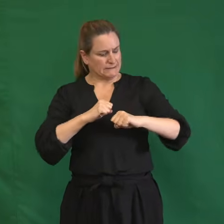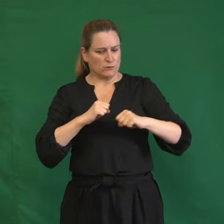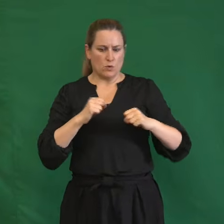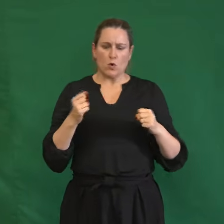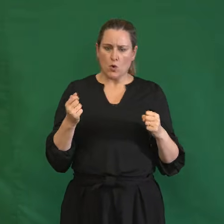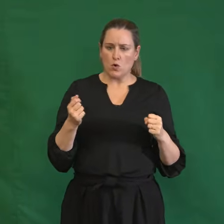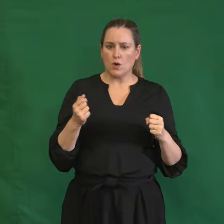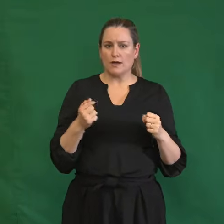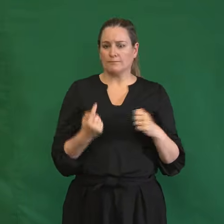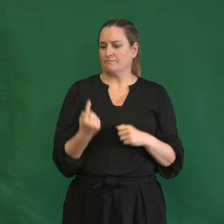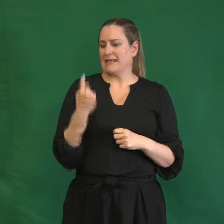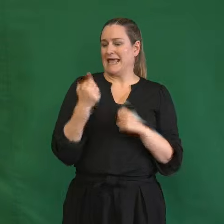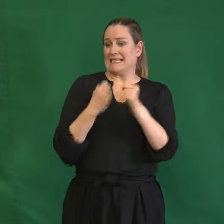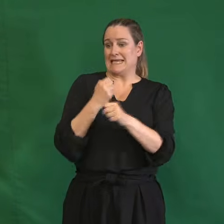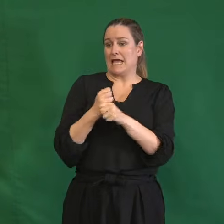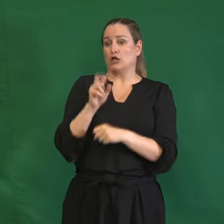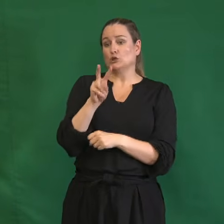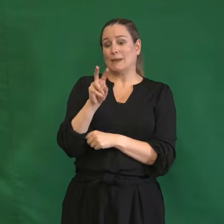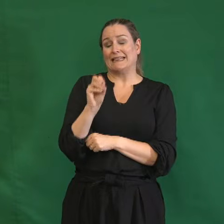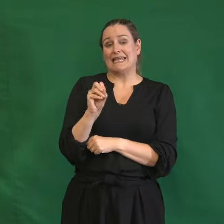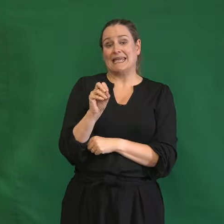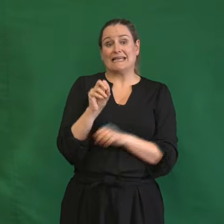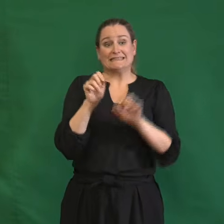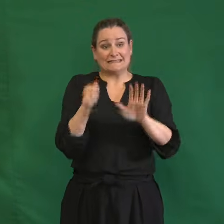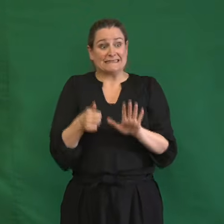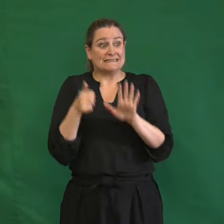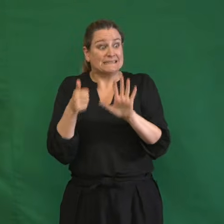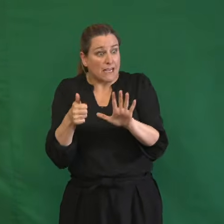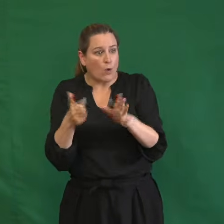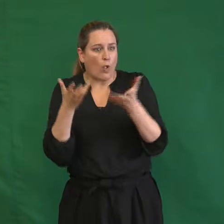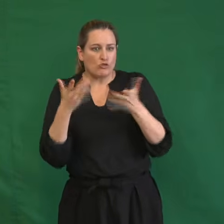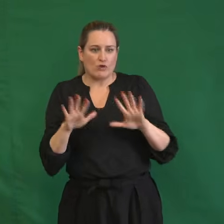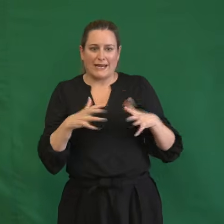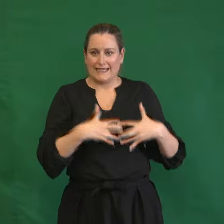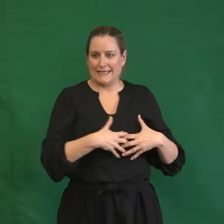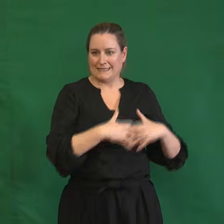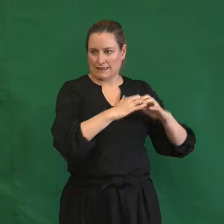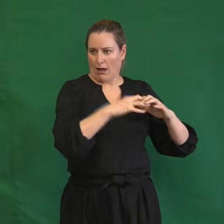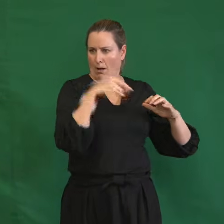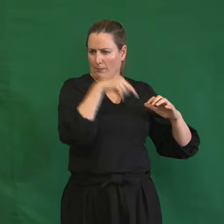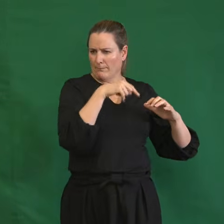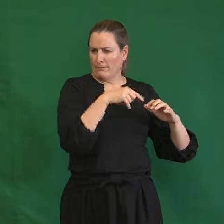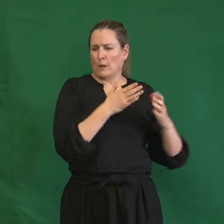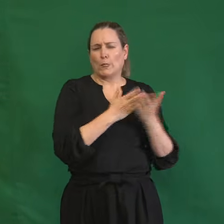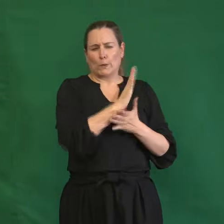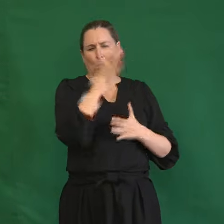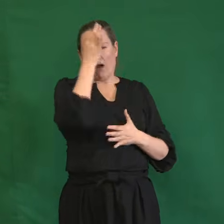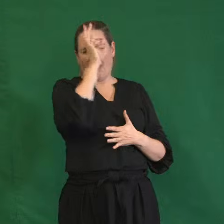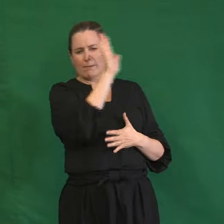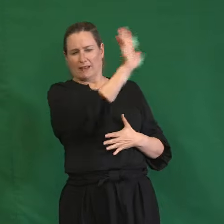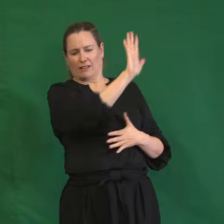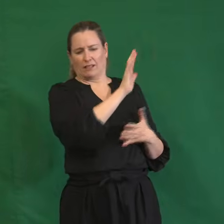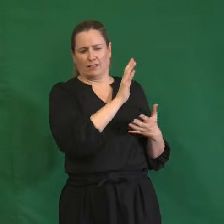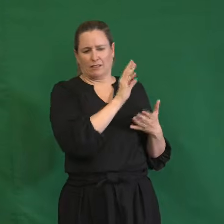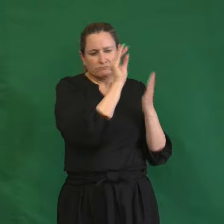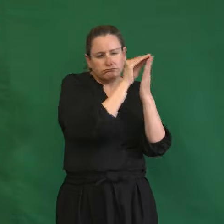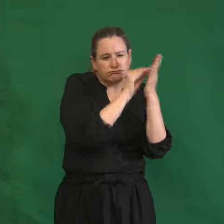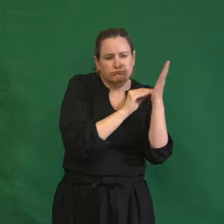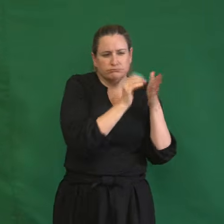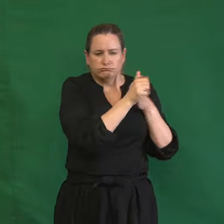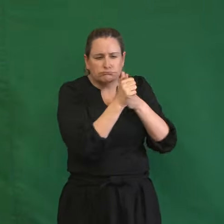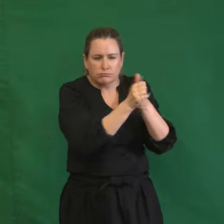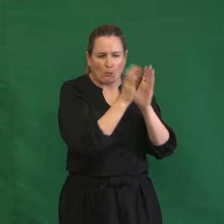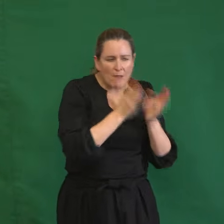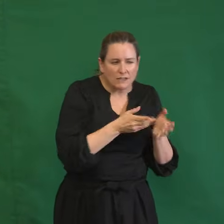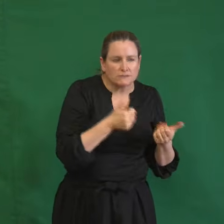infrastructures in 2016, through the South African Research Infrastructure Roadmap, today we have a growing science infrastructure that